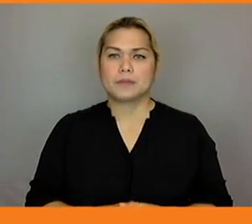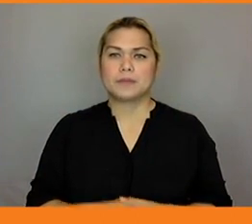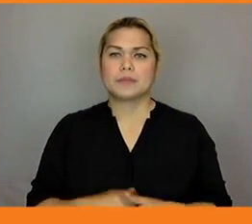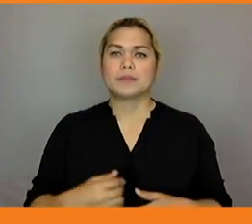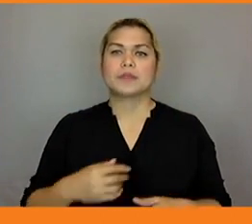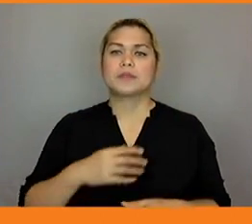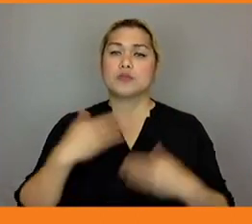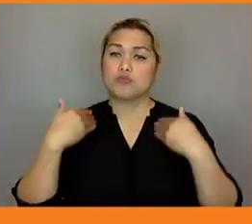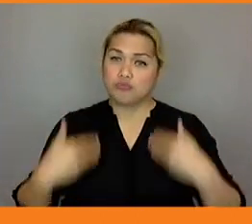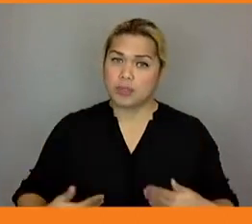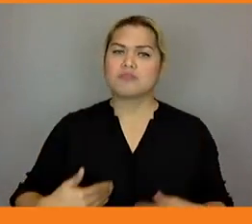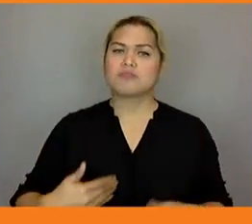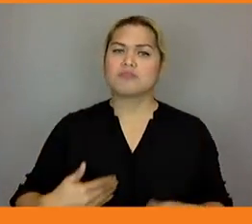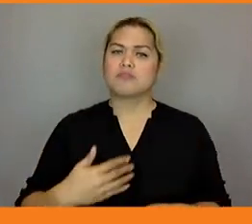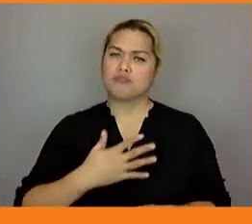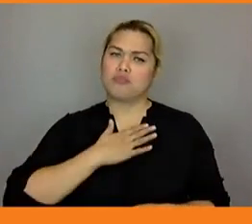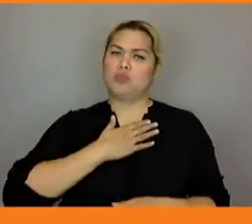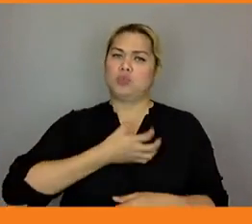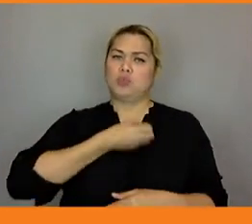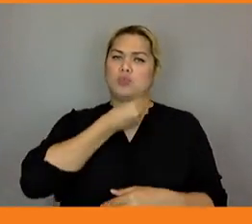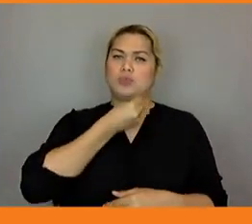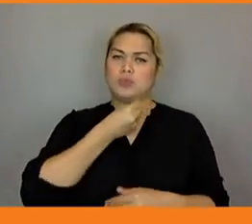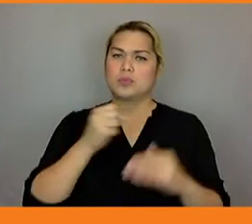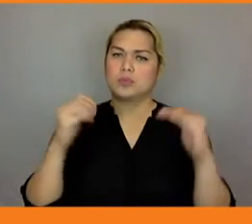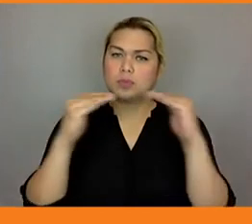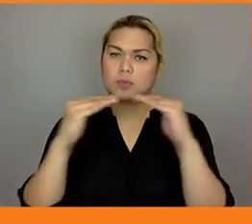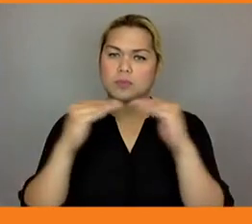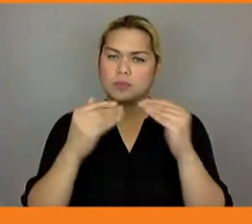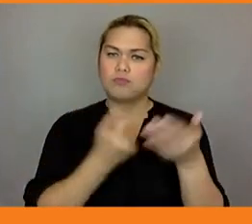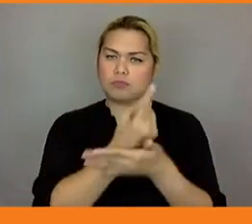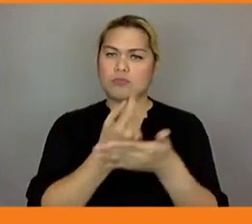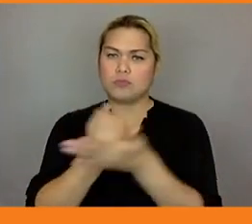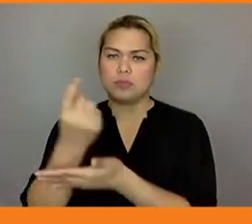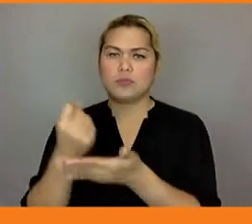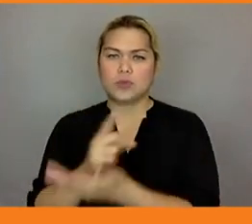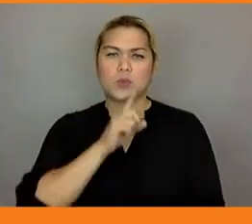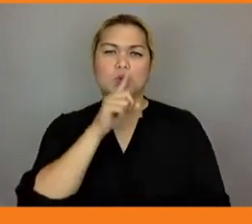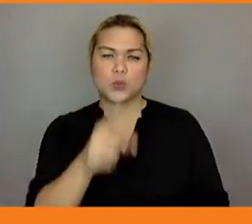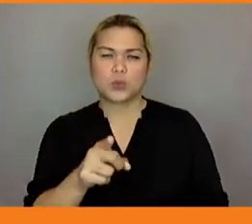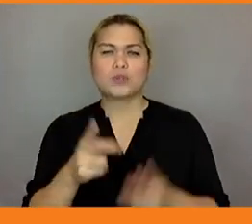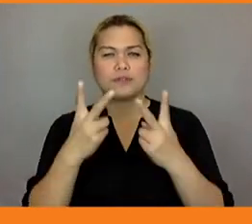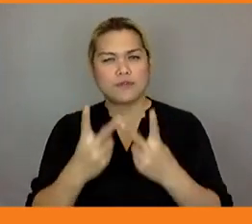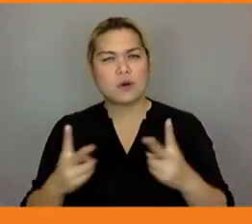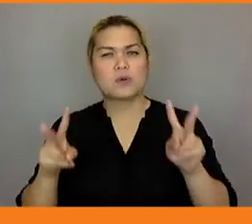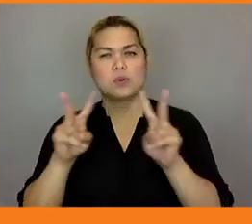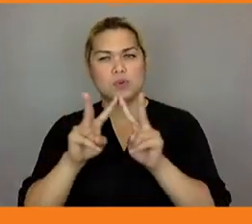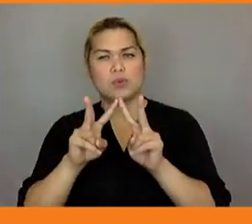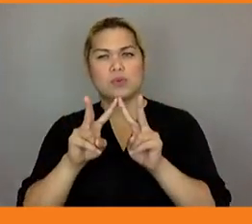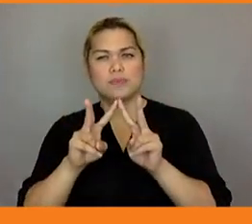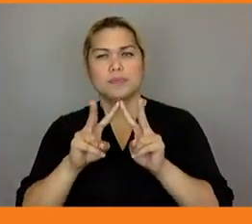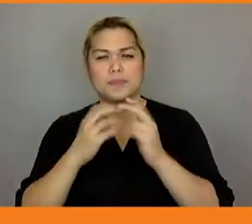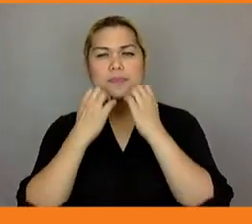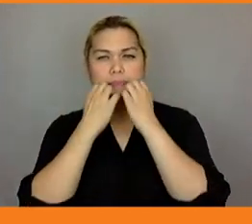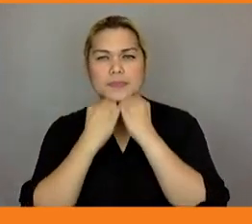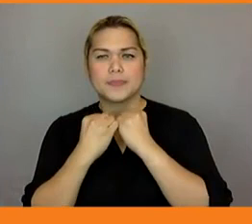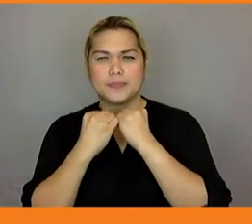integration, and equal opportunities are core value in ADB's development agenda. These led to